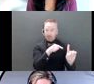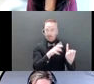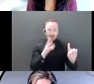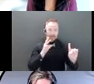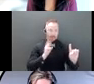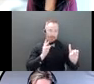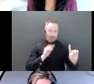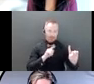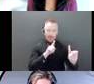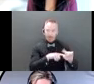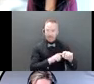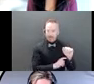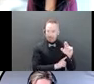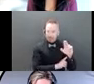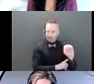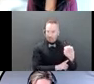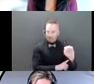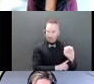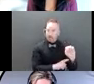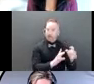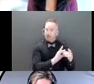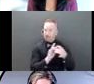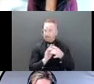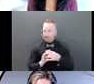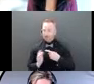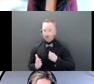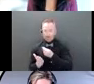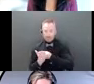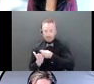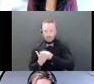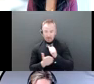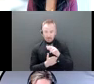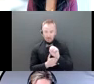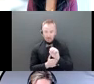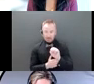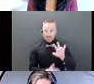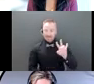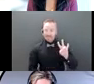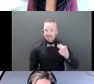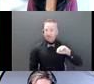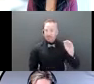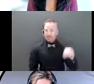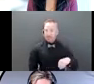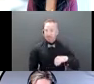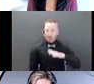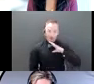But with respect to financial abuse, seven percent of older adults have experienced it within their community.